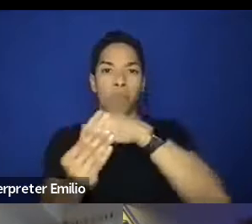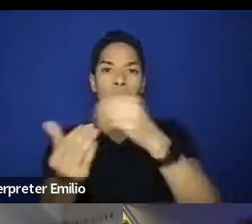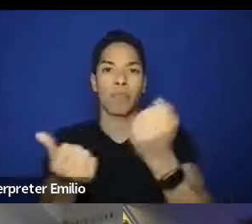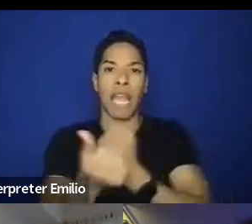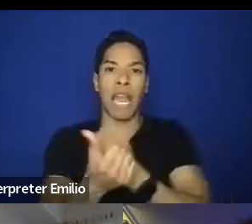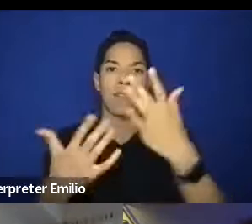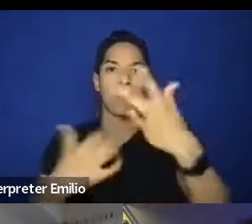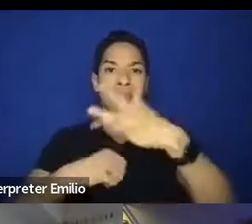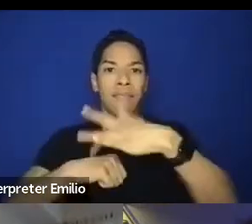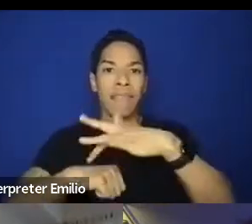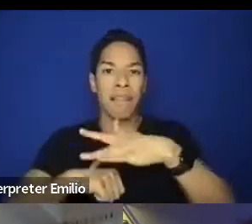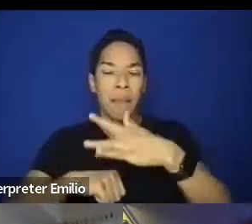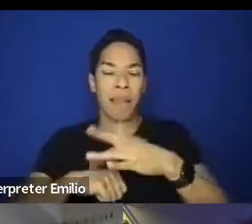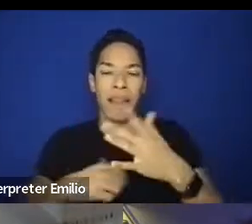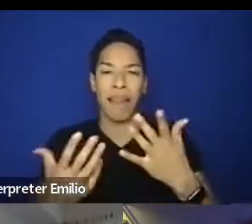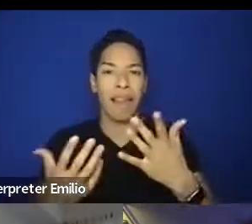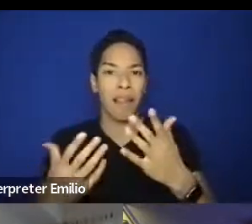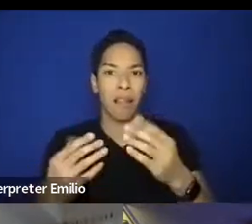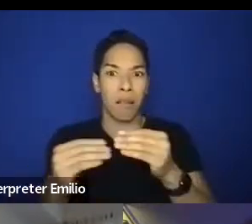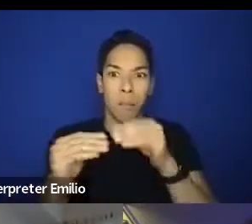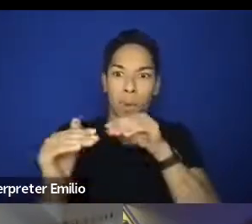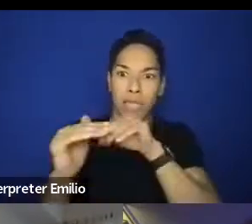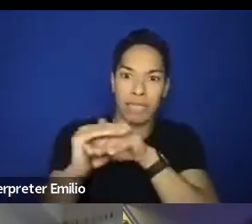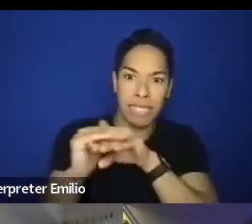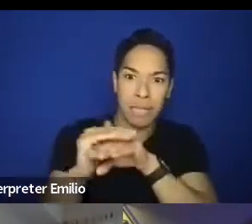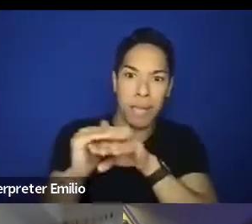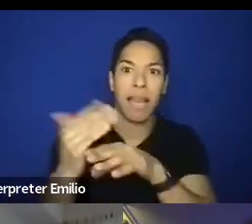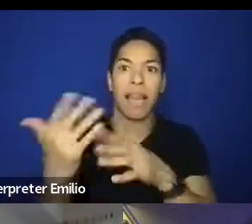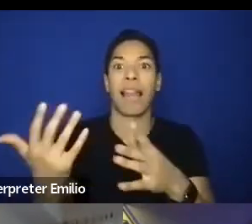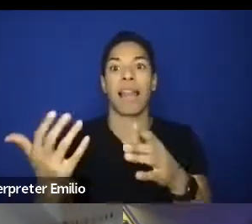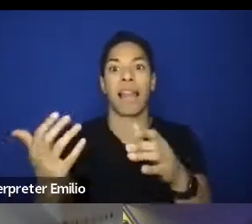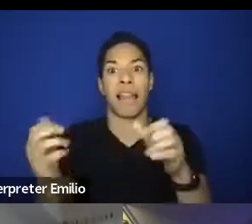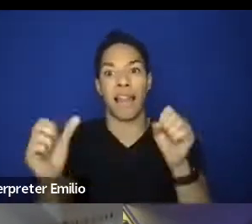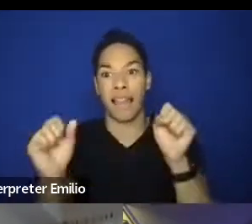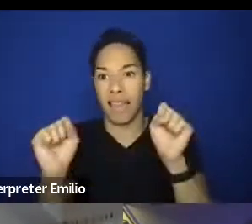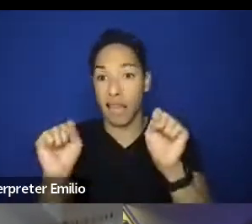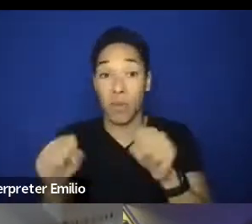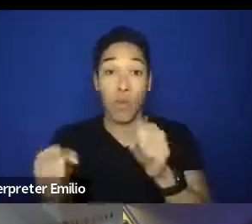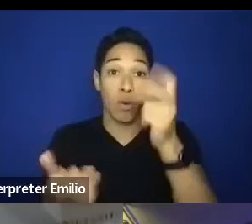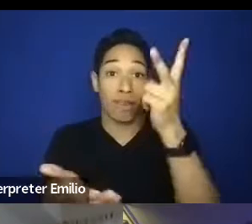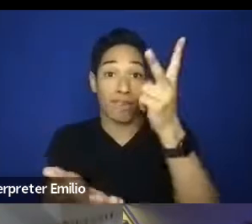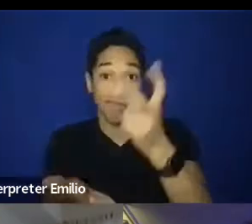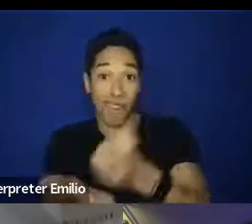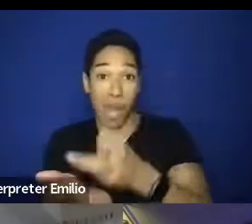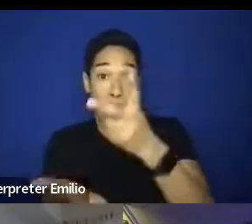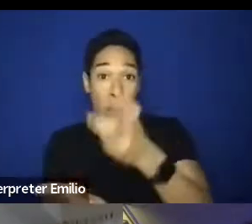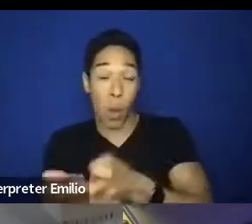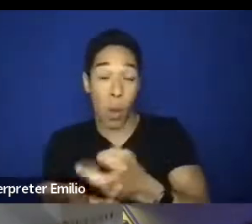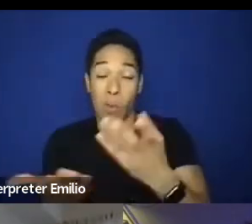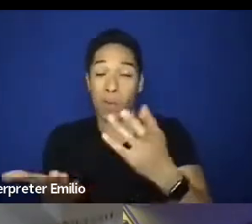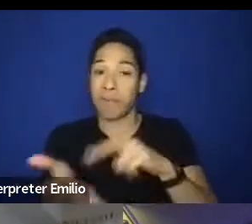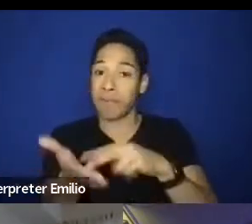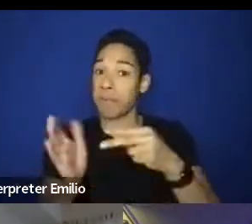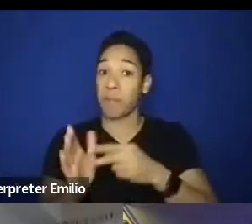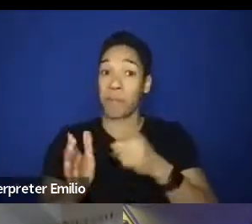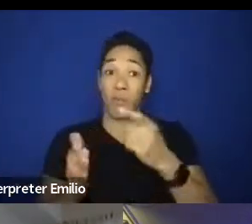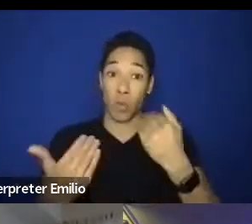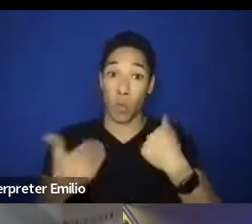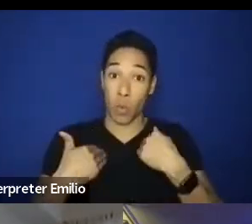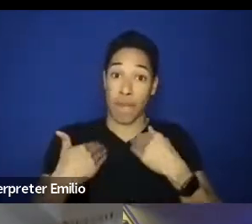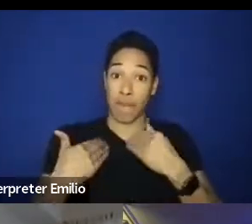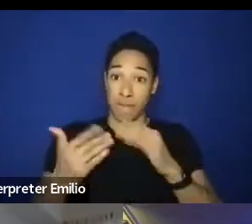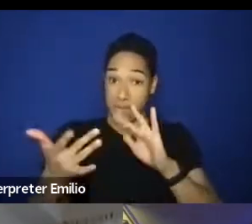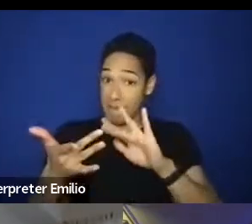and be accessible there and can be downloadable as well. So if you have access to